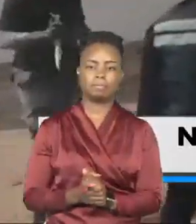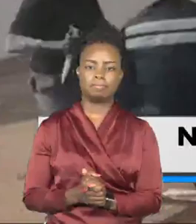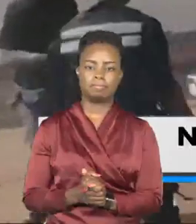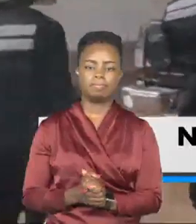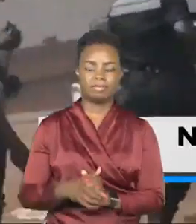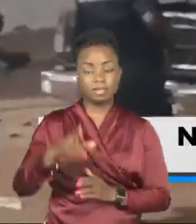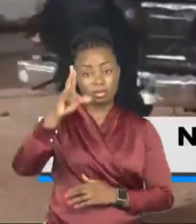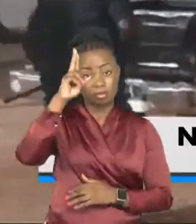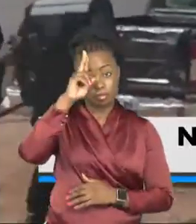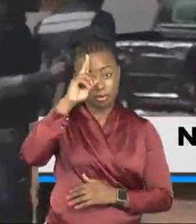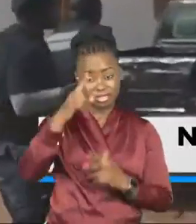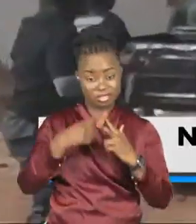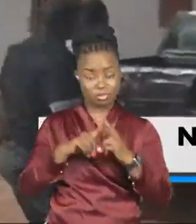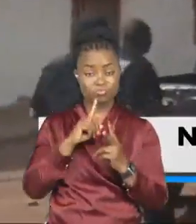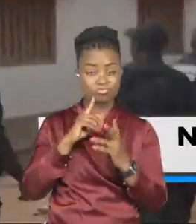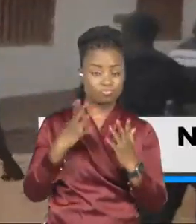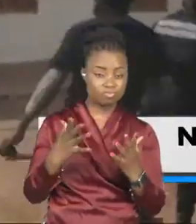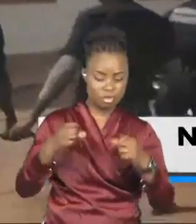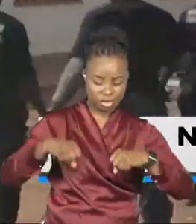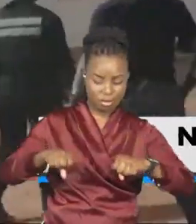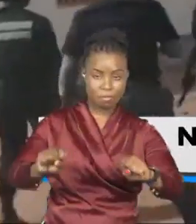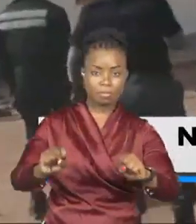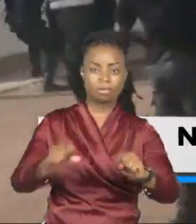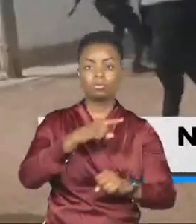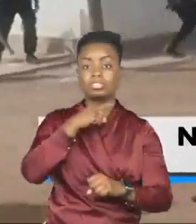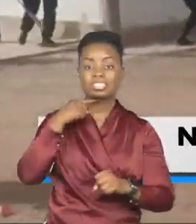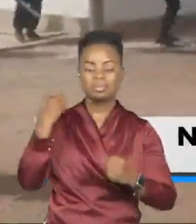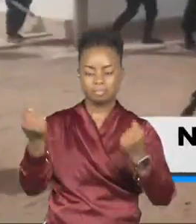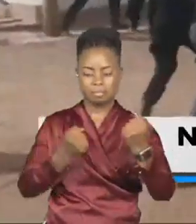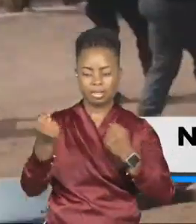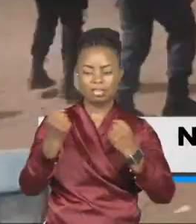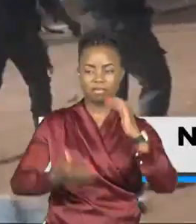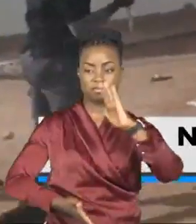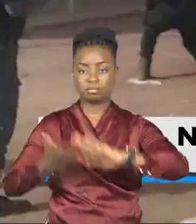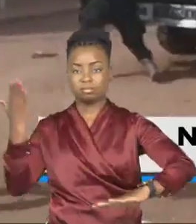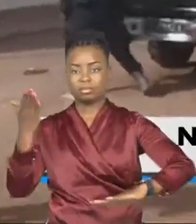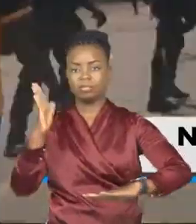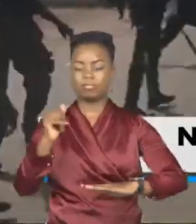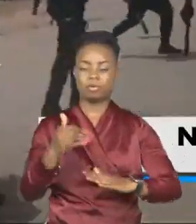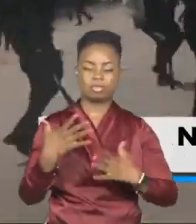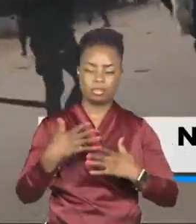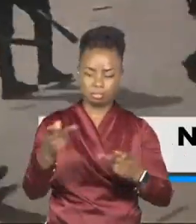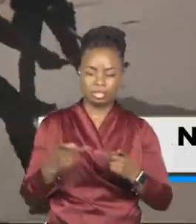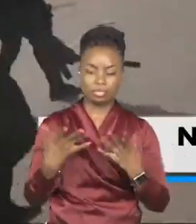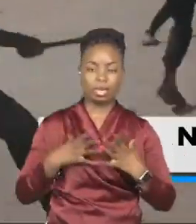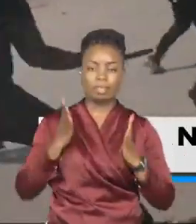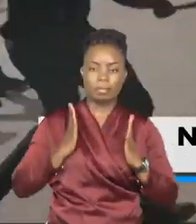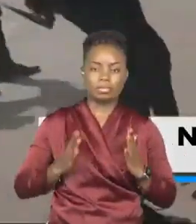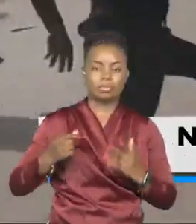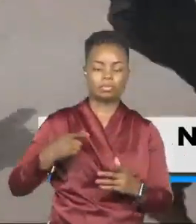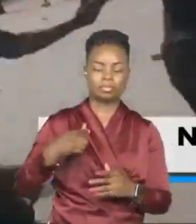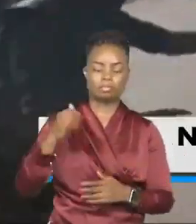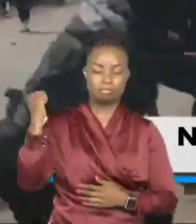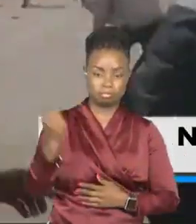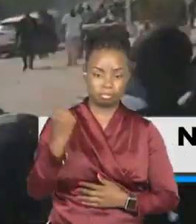A police source said a motorcyclist was killed by a vehicle speeding away from the scene of the stabbing. A journalist